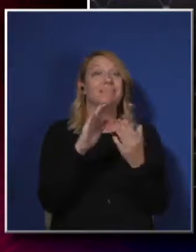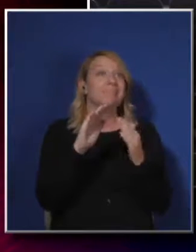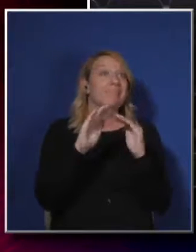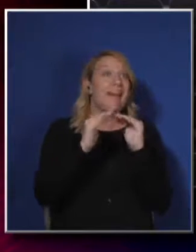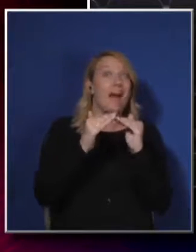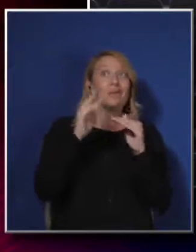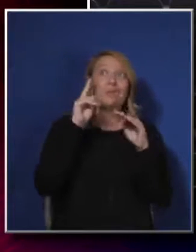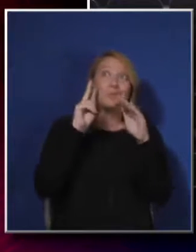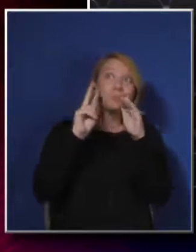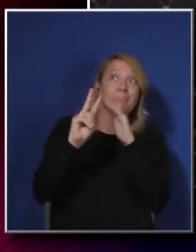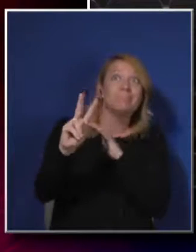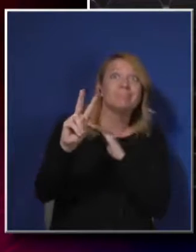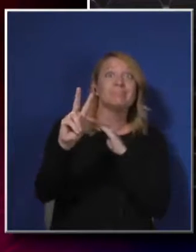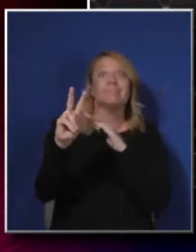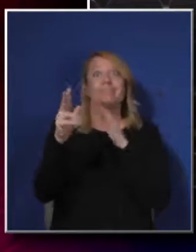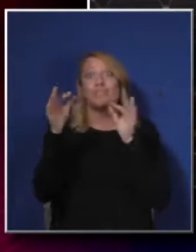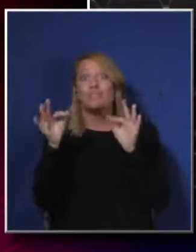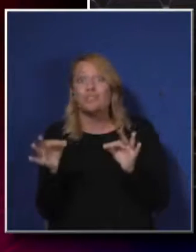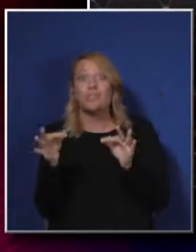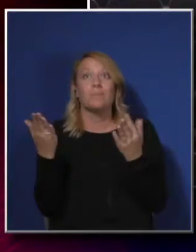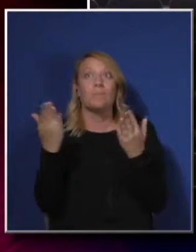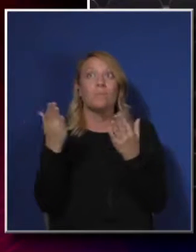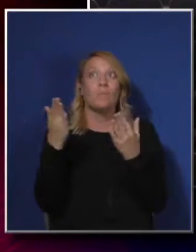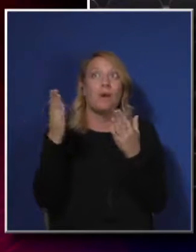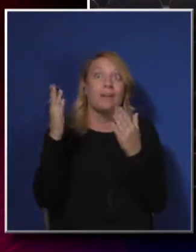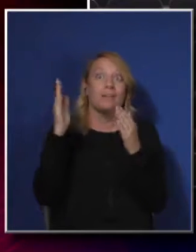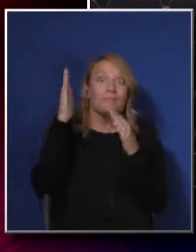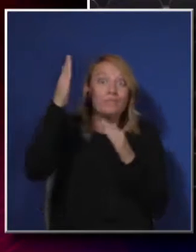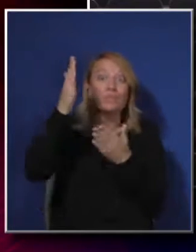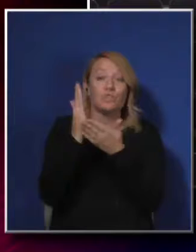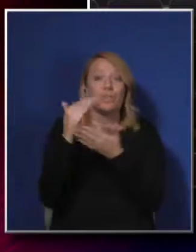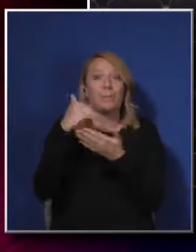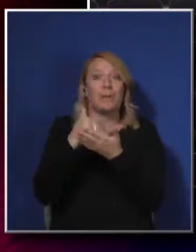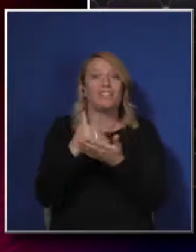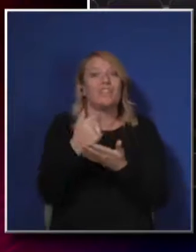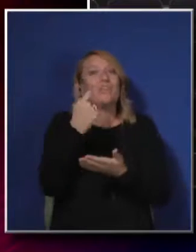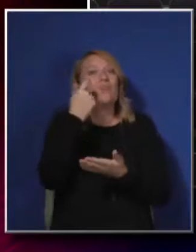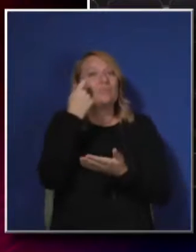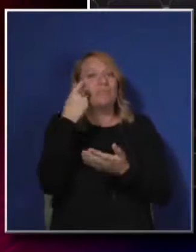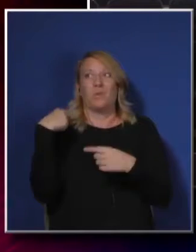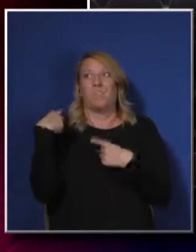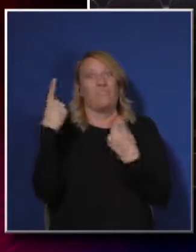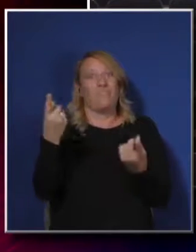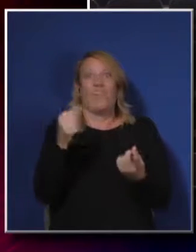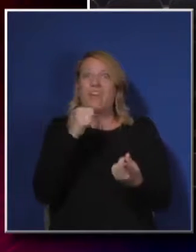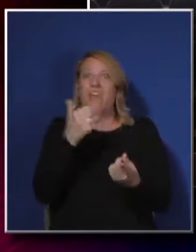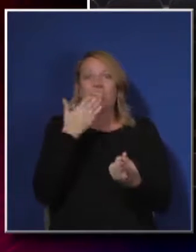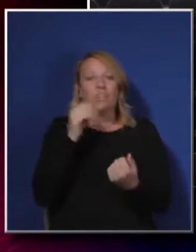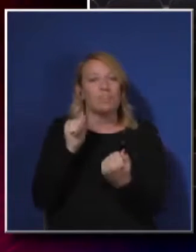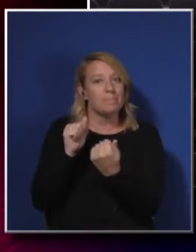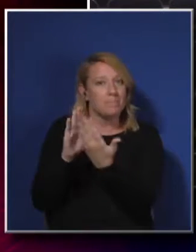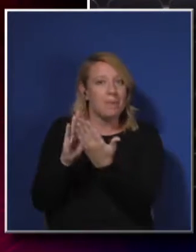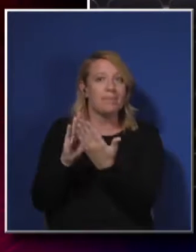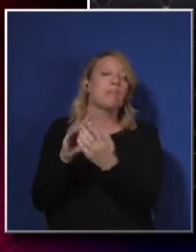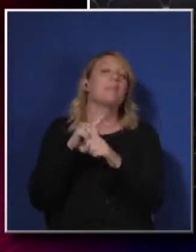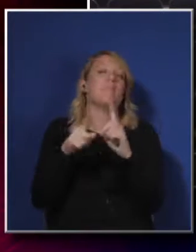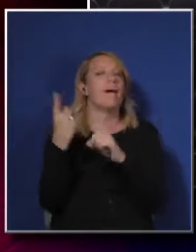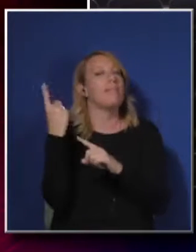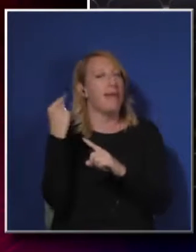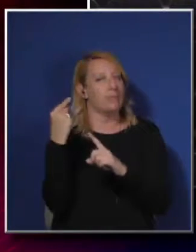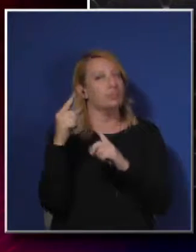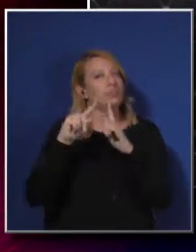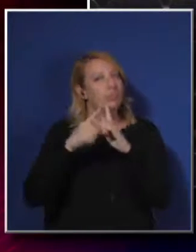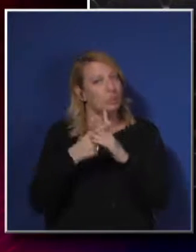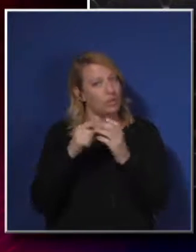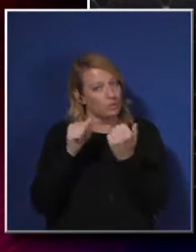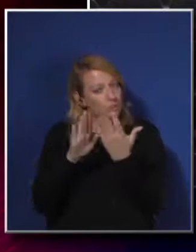determine ongoing fiscal needs. We actually just began addressing that over the last year. As previously indicated